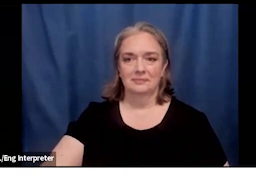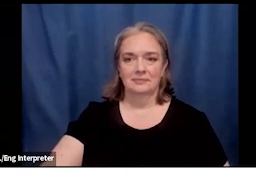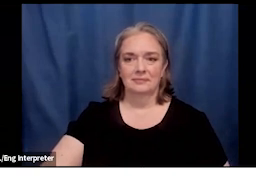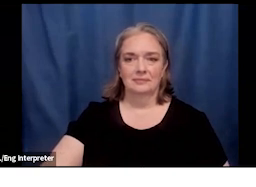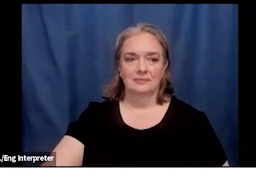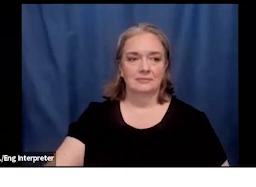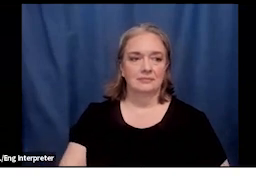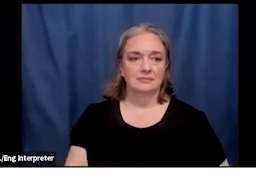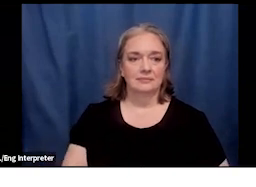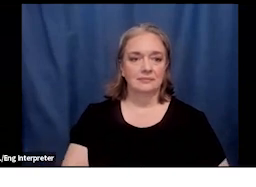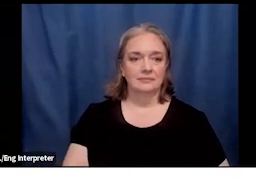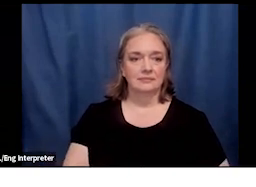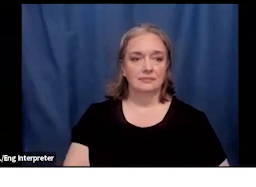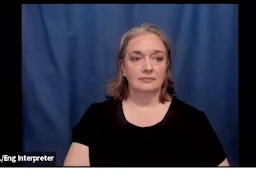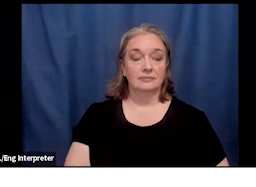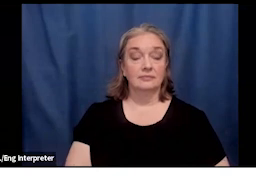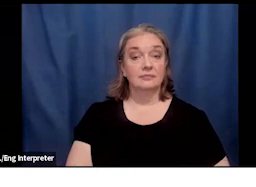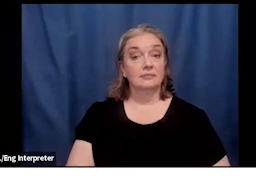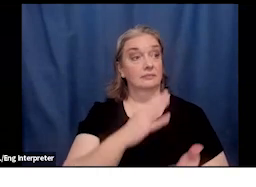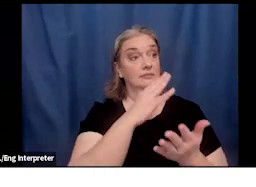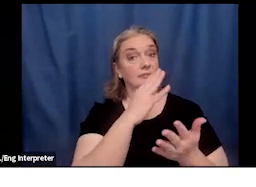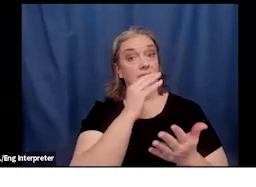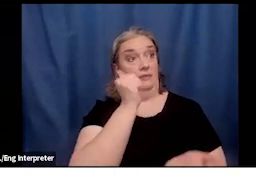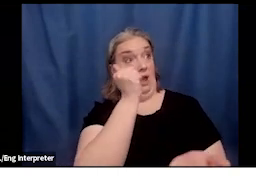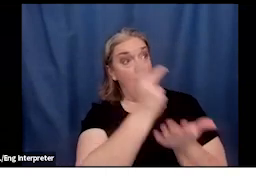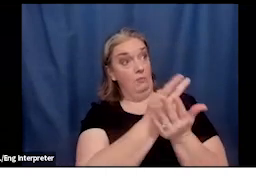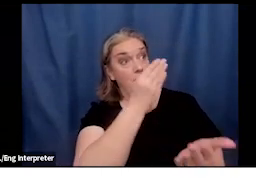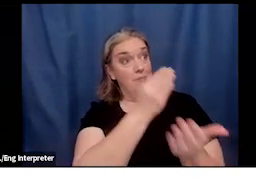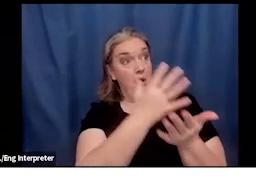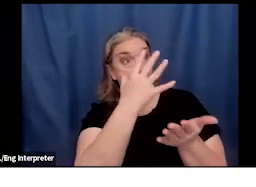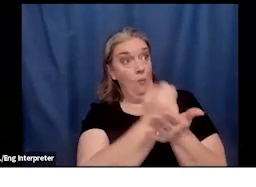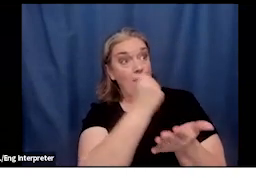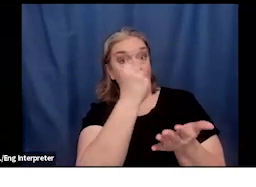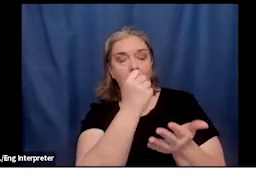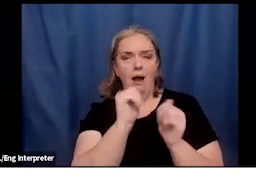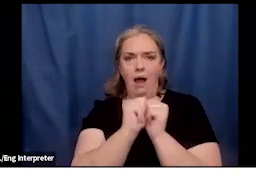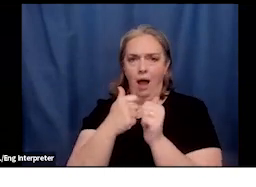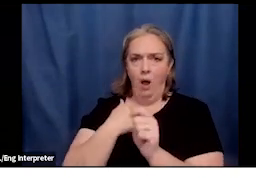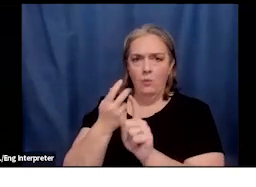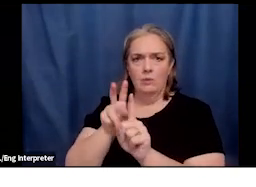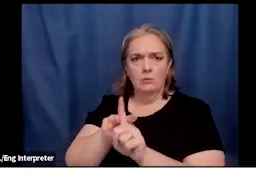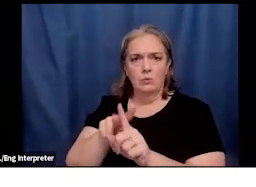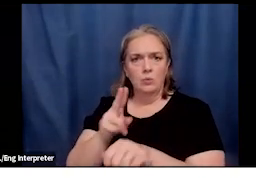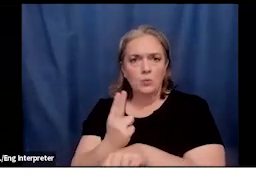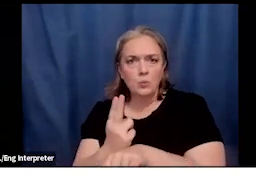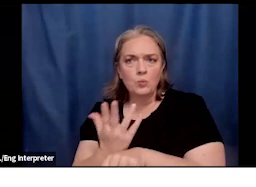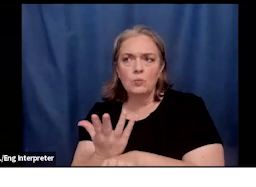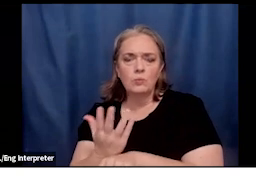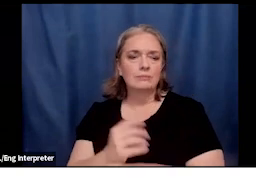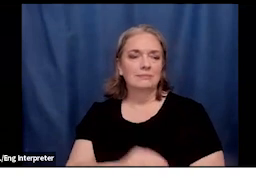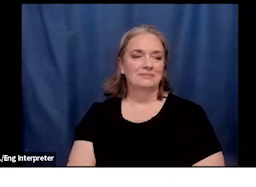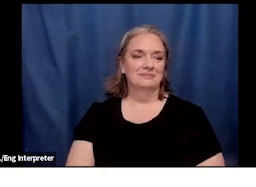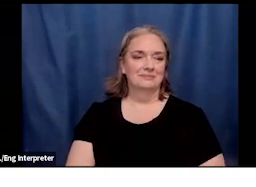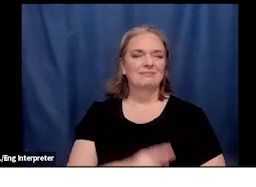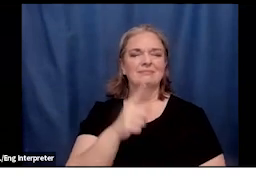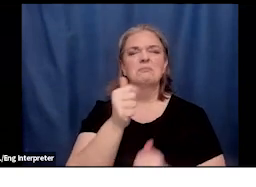As far as how grant funds can be used, these are the most common ways that grant funds have been